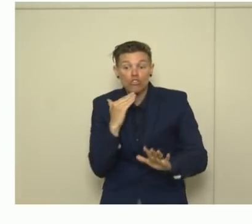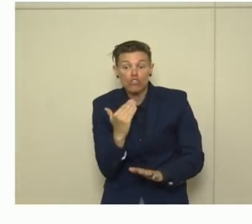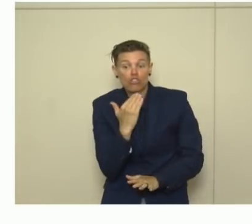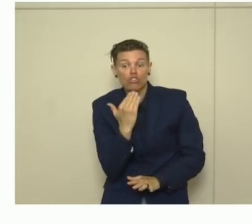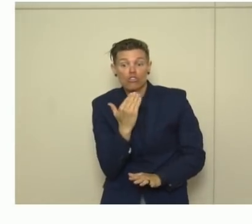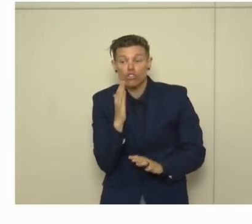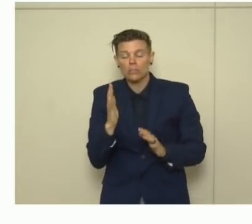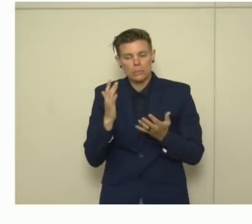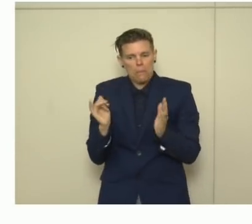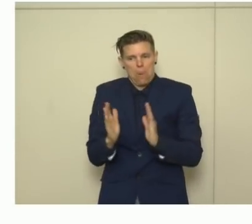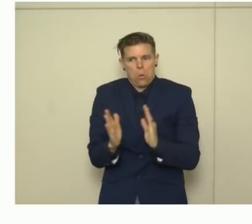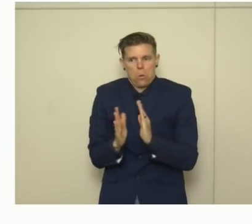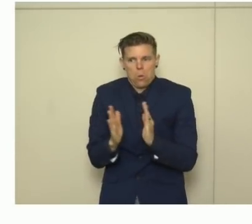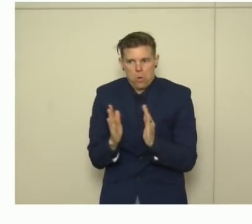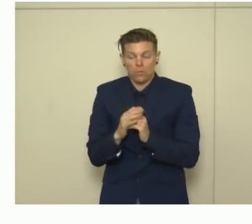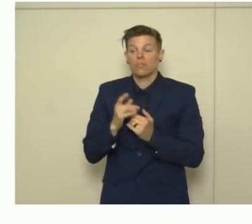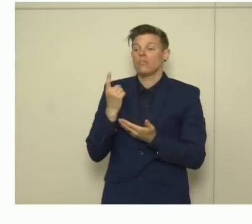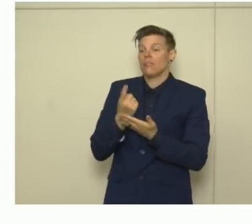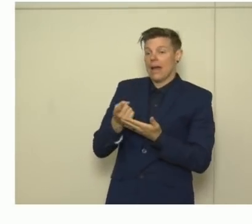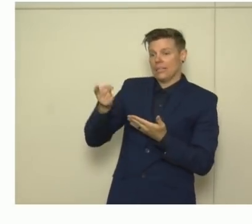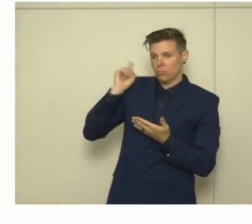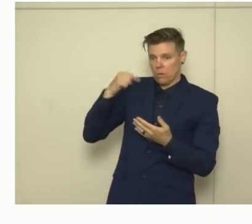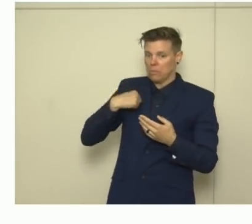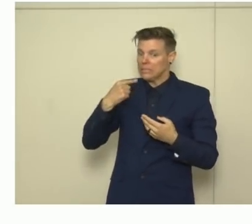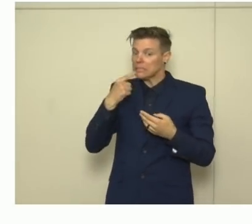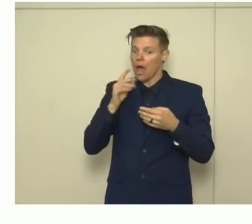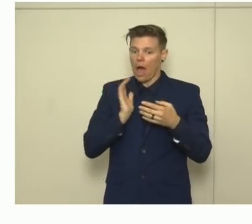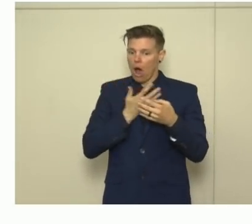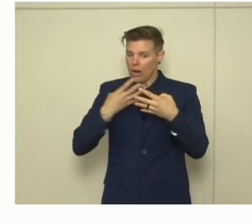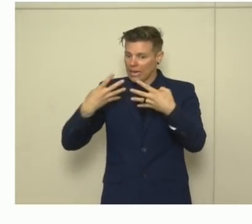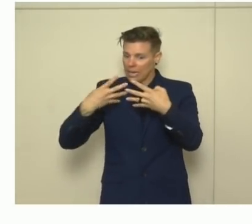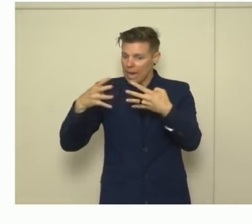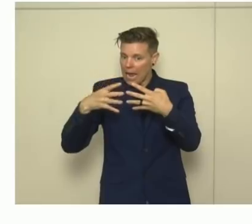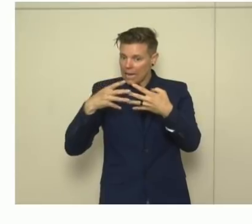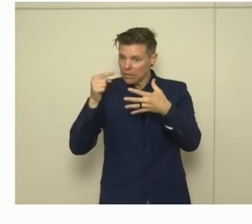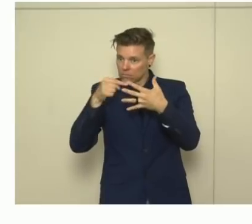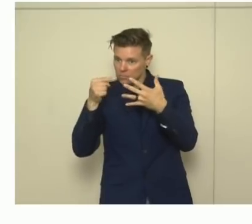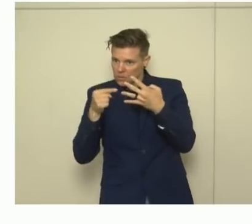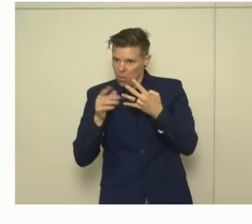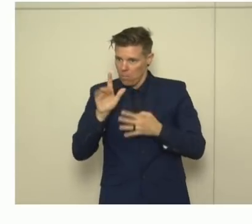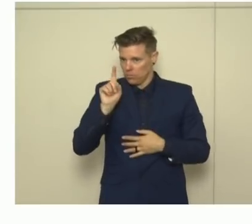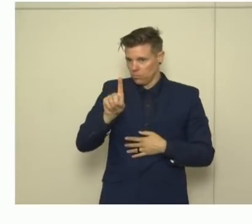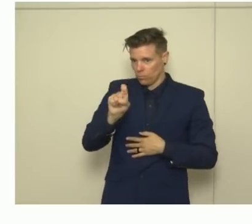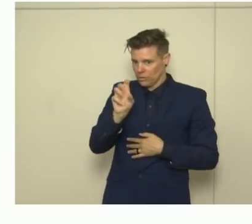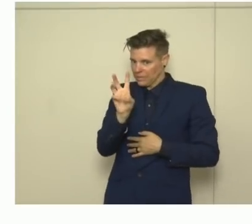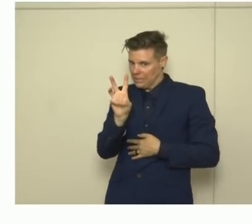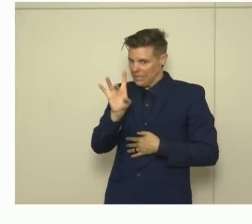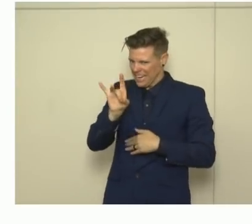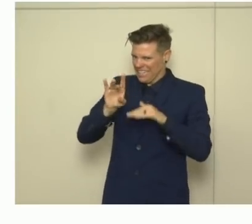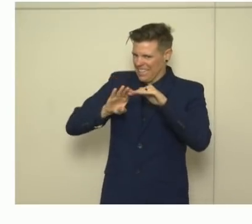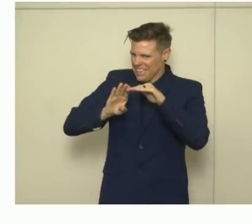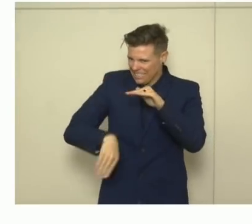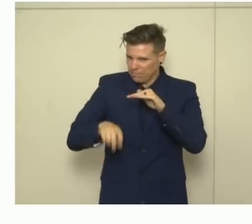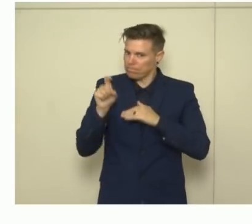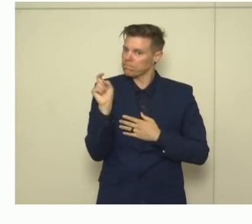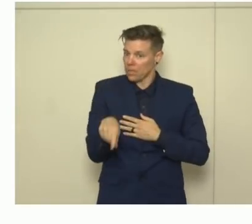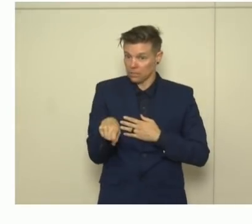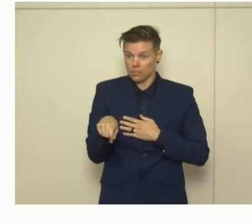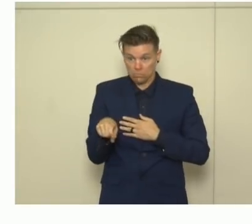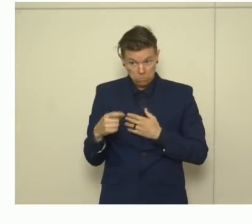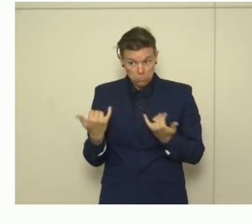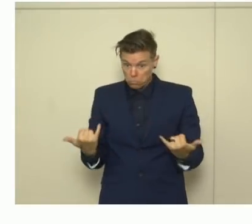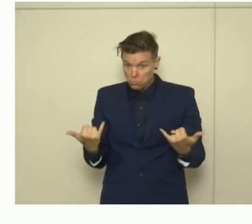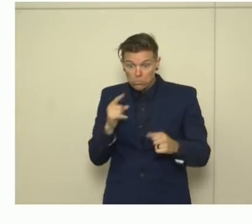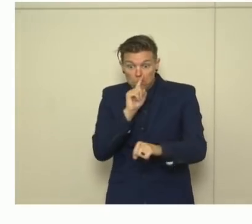gating criteria, we want to be below 168 cases in New Mexico a day, and so we're definitely hitting